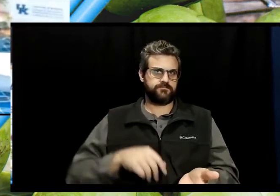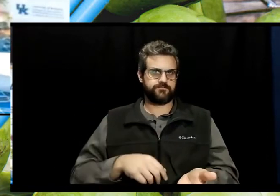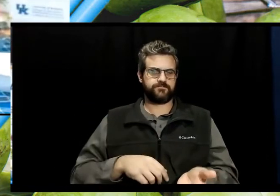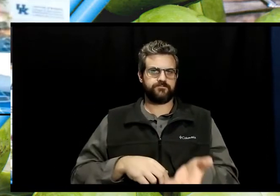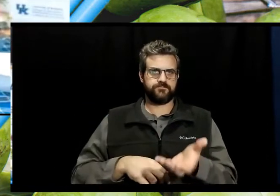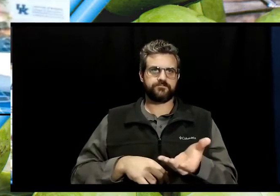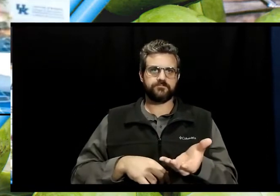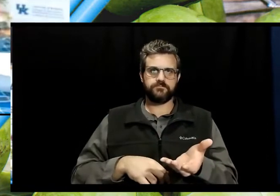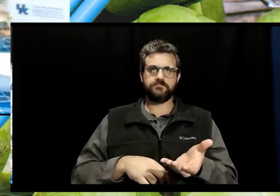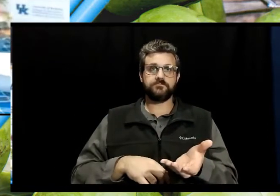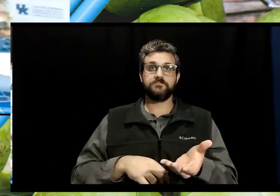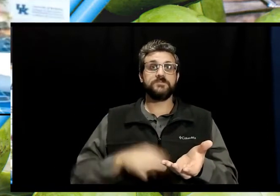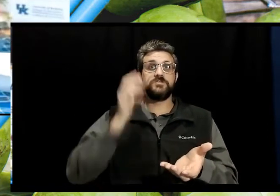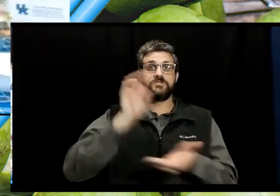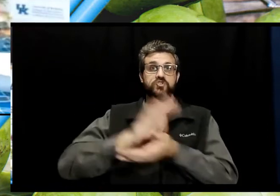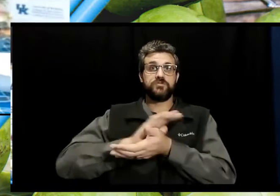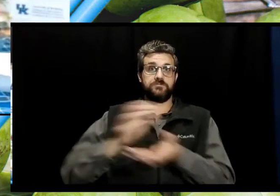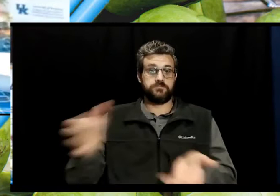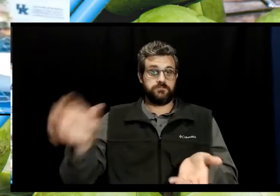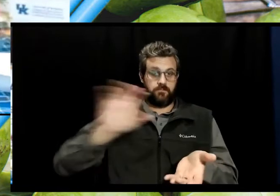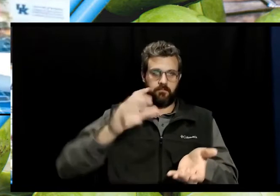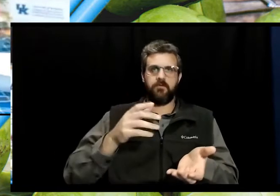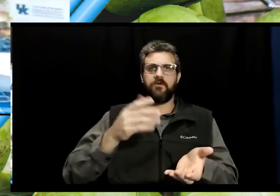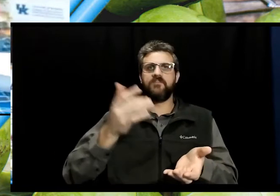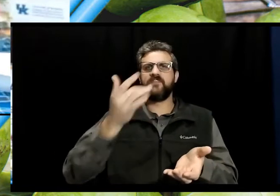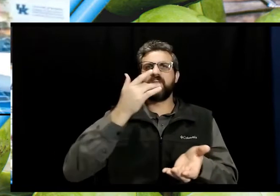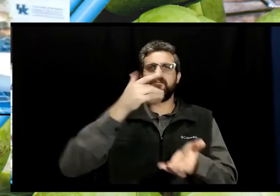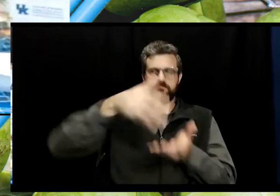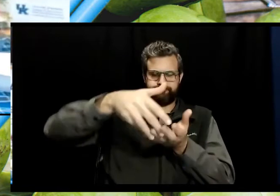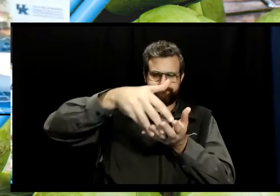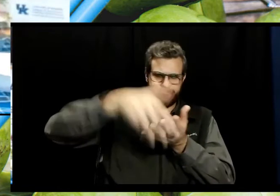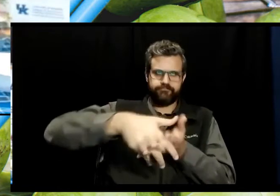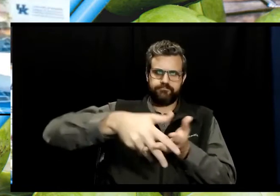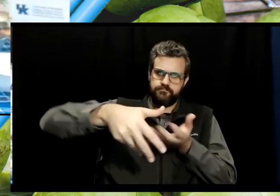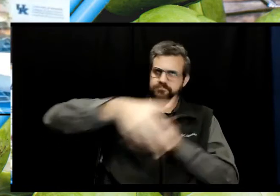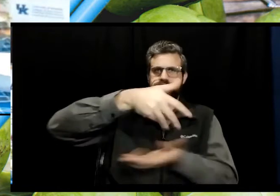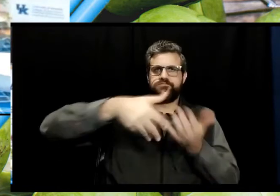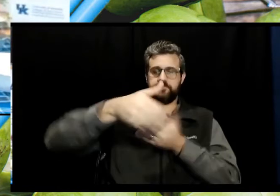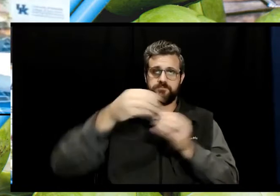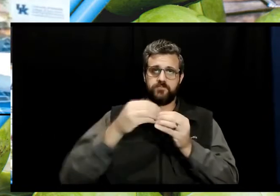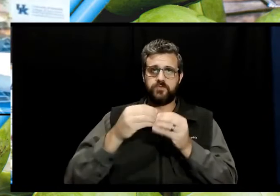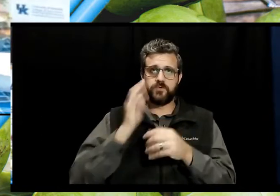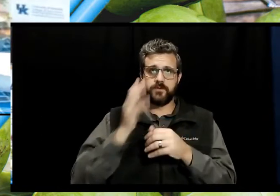And again, that's just going to infuse the flavors even more.